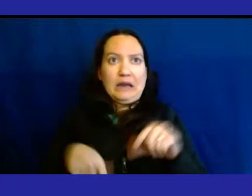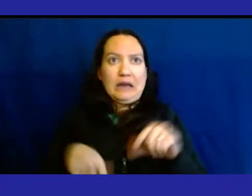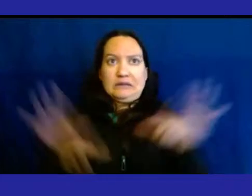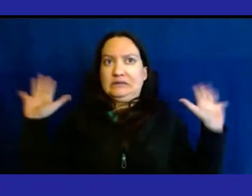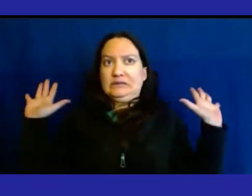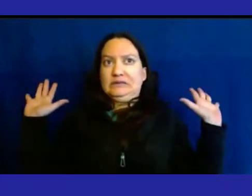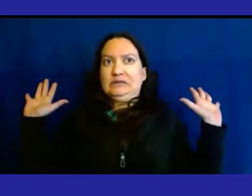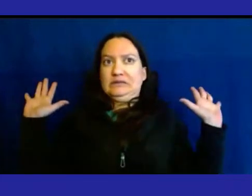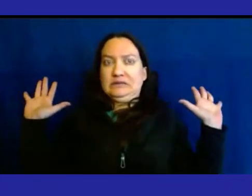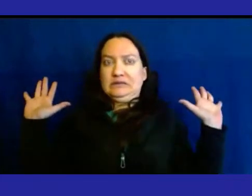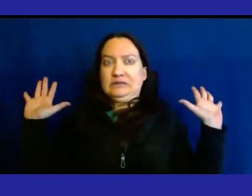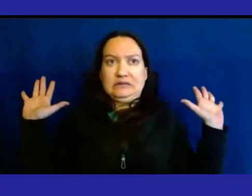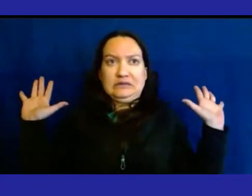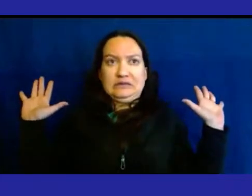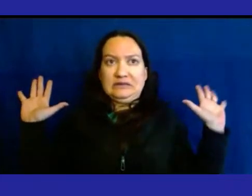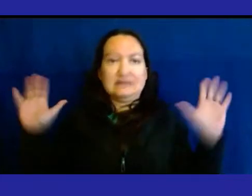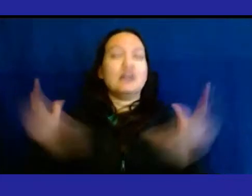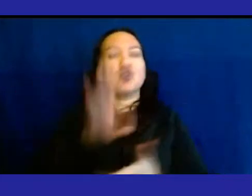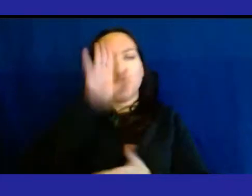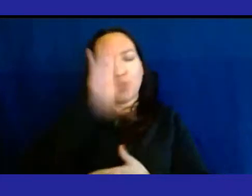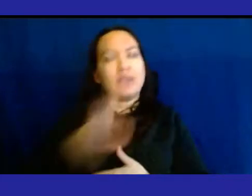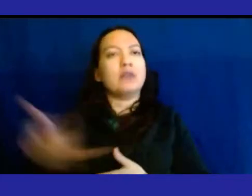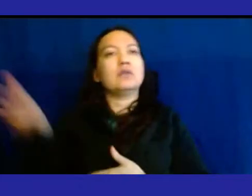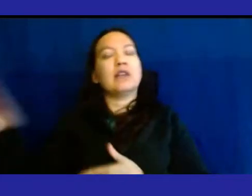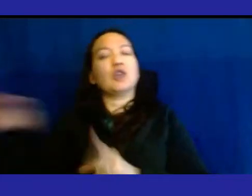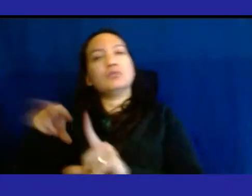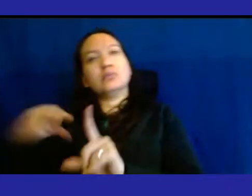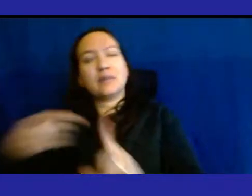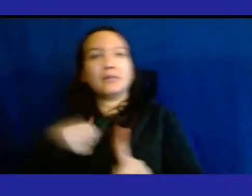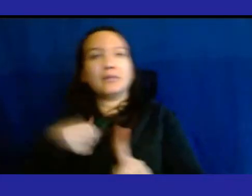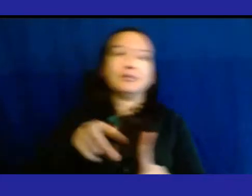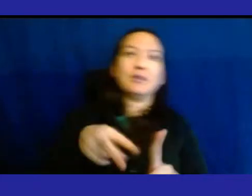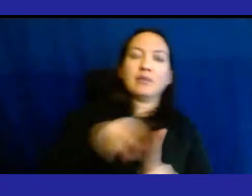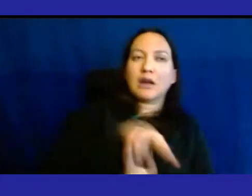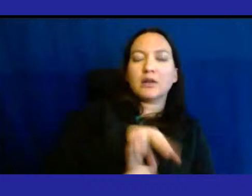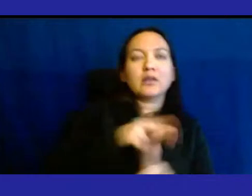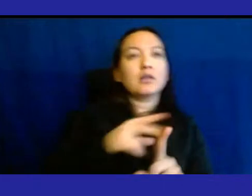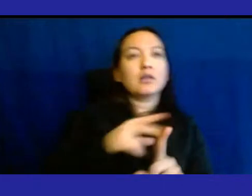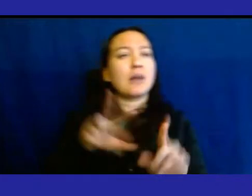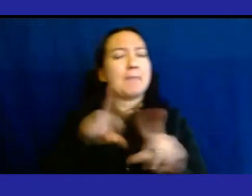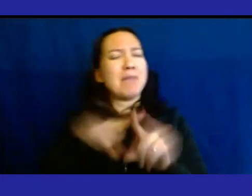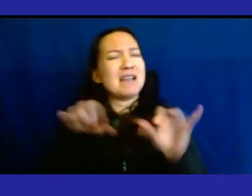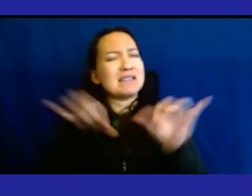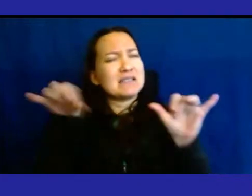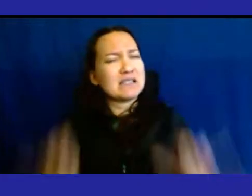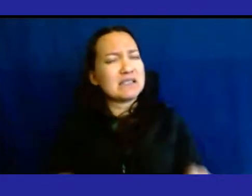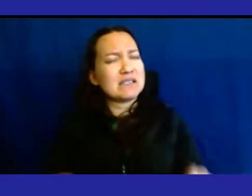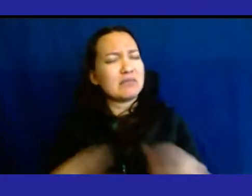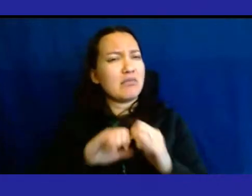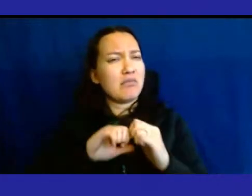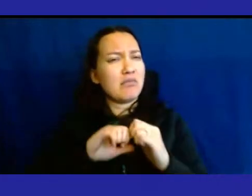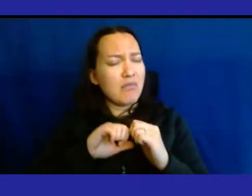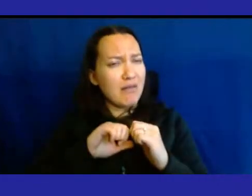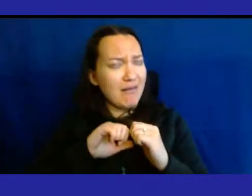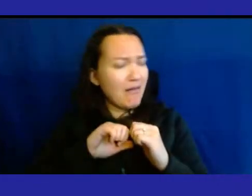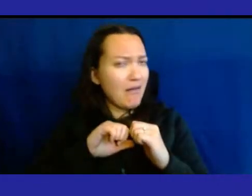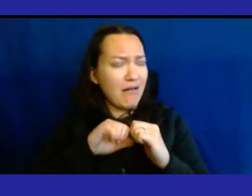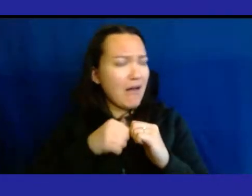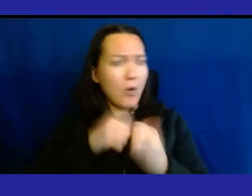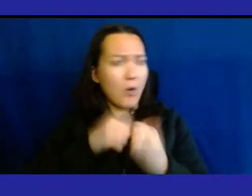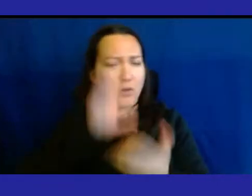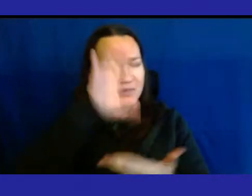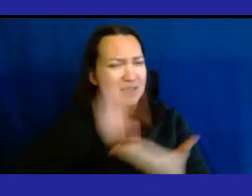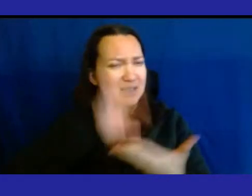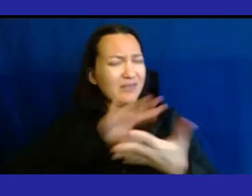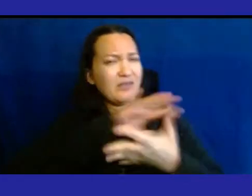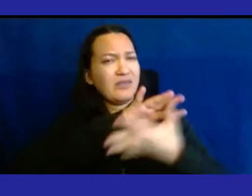every story has two sides, but how, as a system, how do we believe that